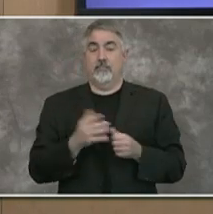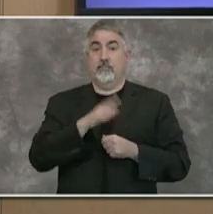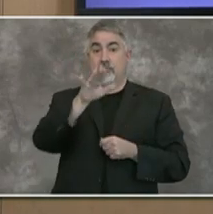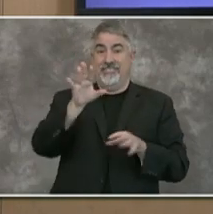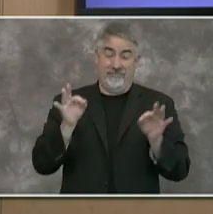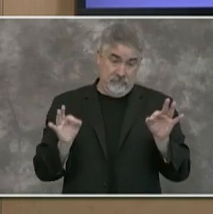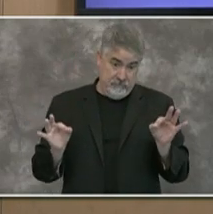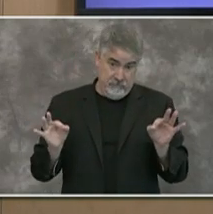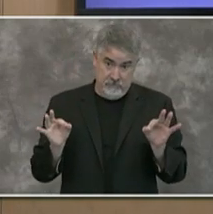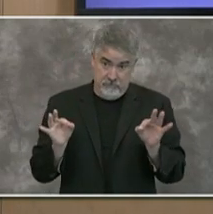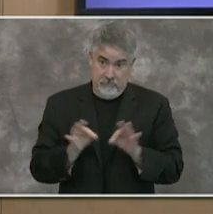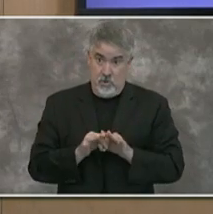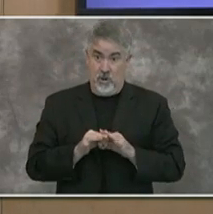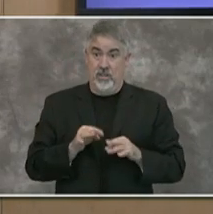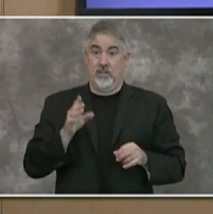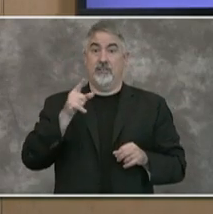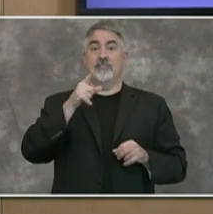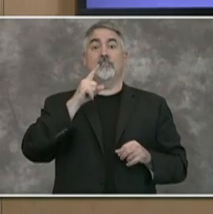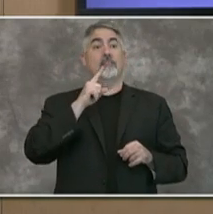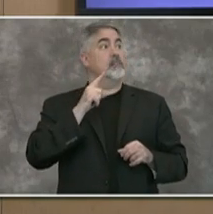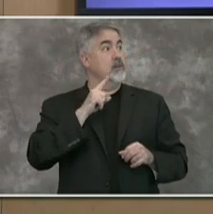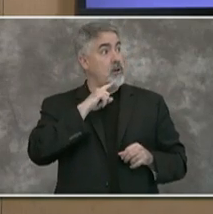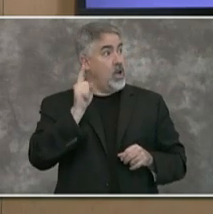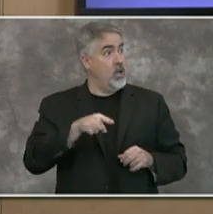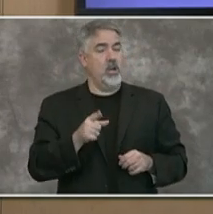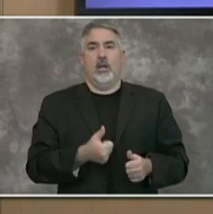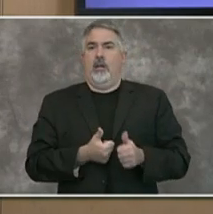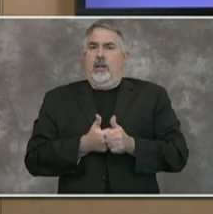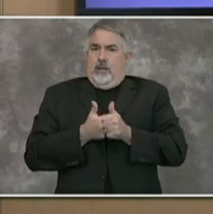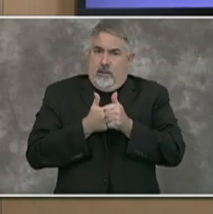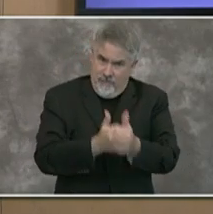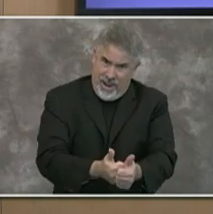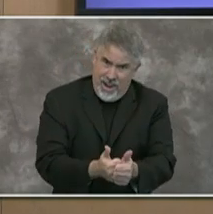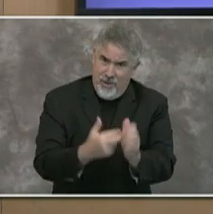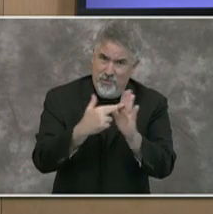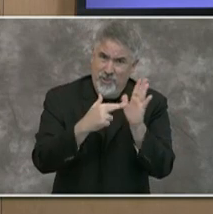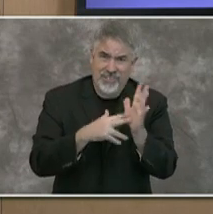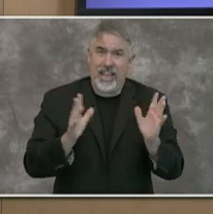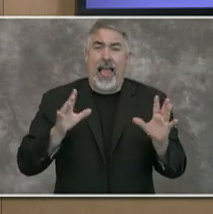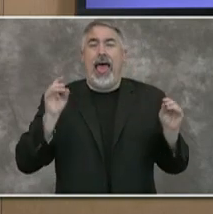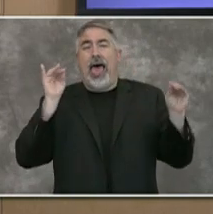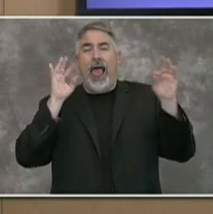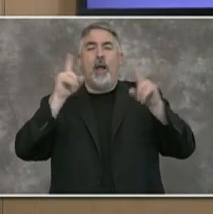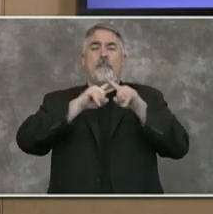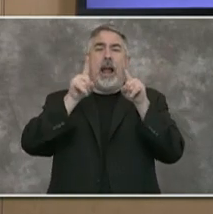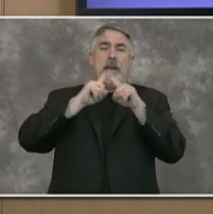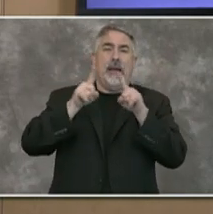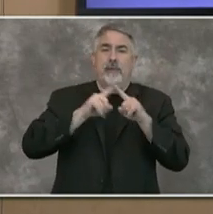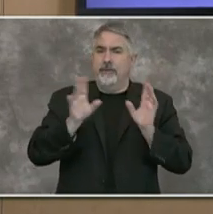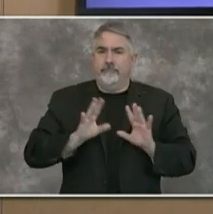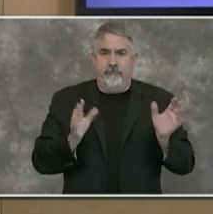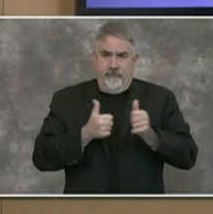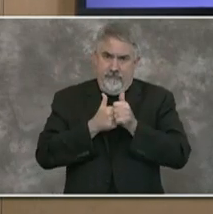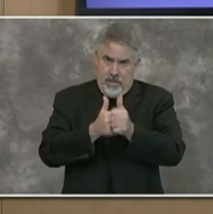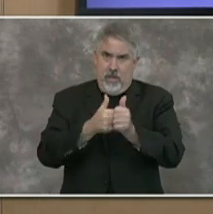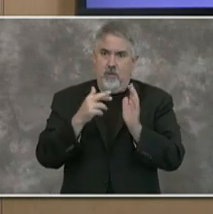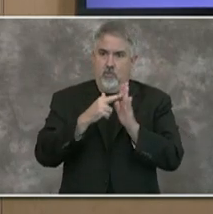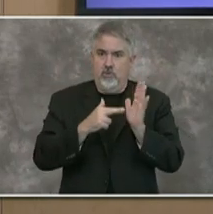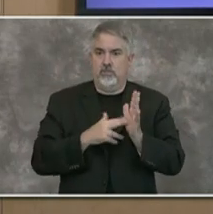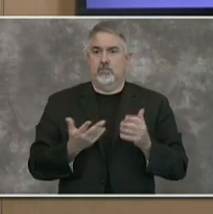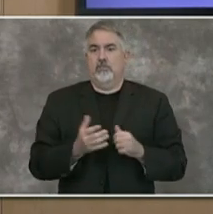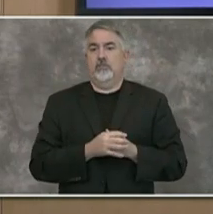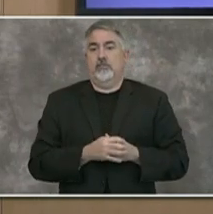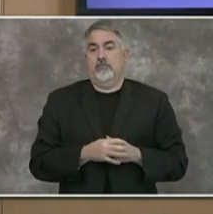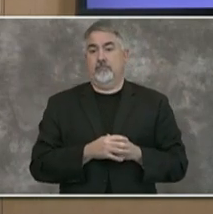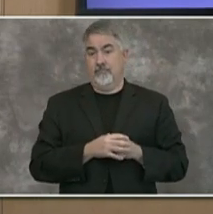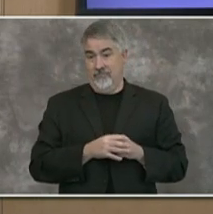do. And there are also things that you not only have to do, they're things you should do. Because the actions you take are actions that are not only going to